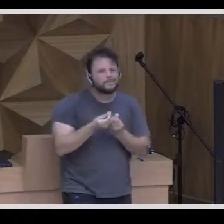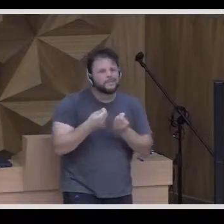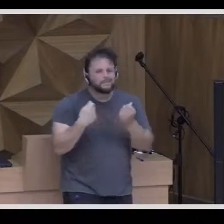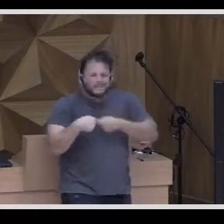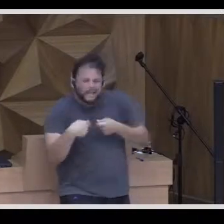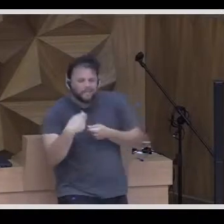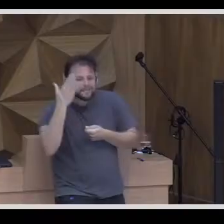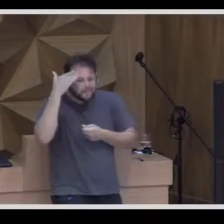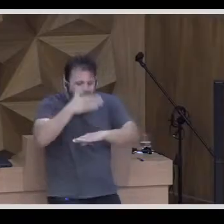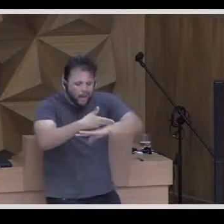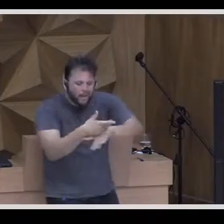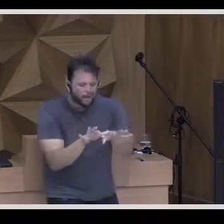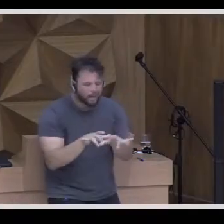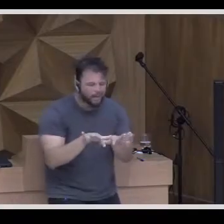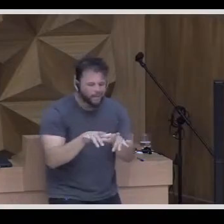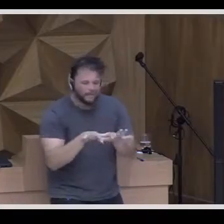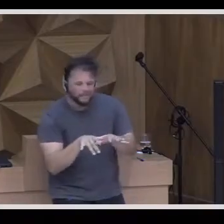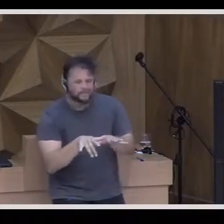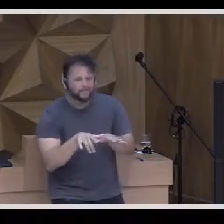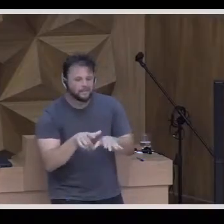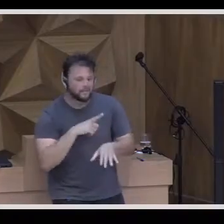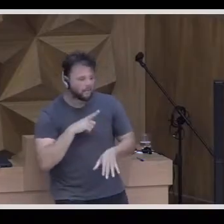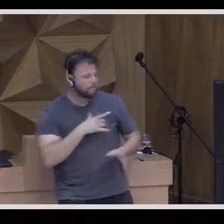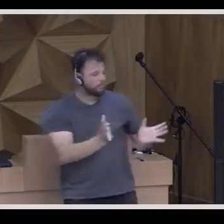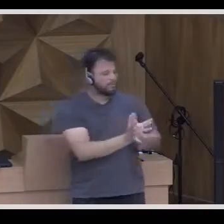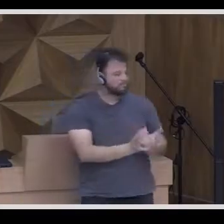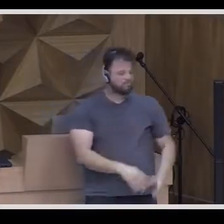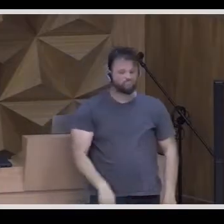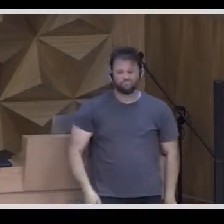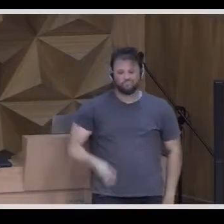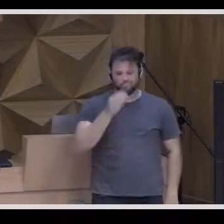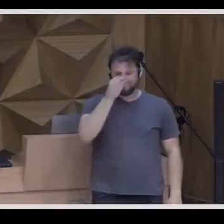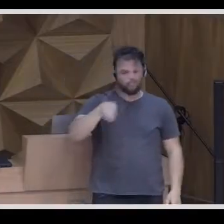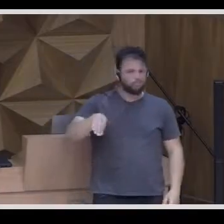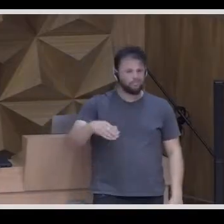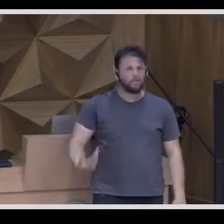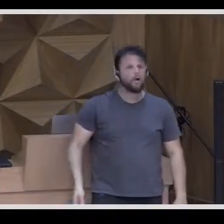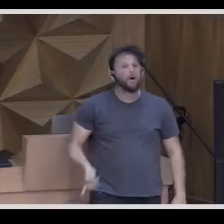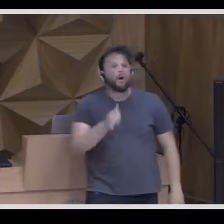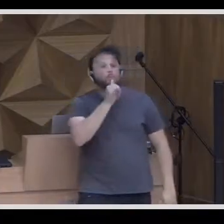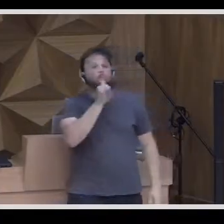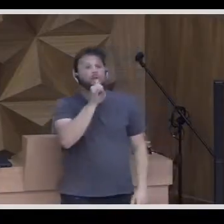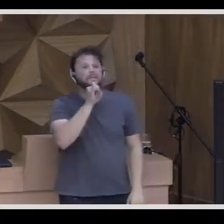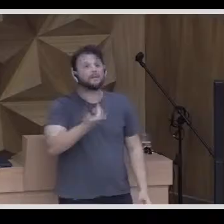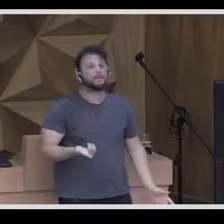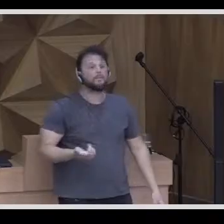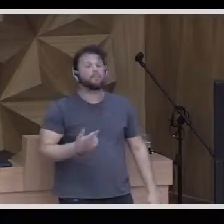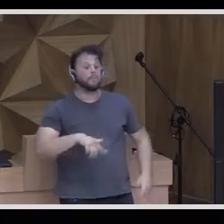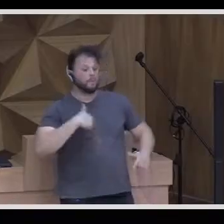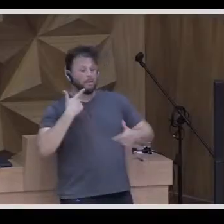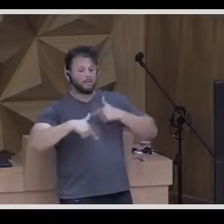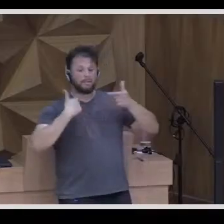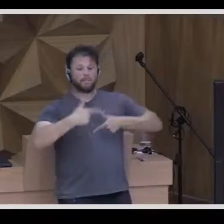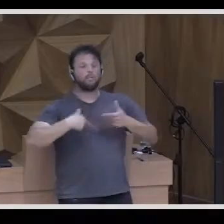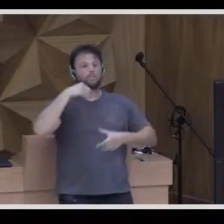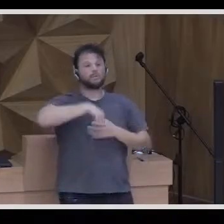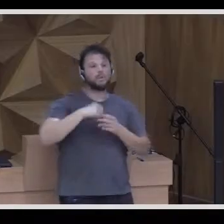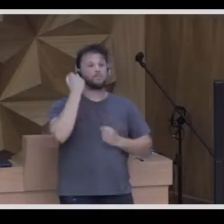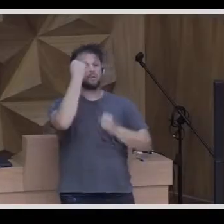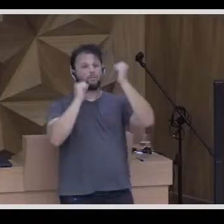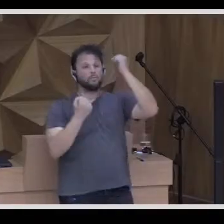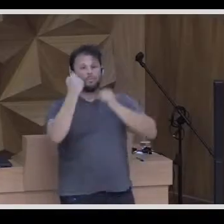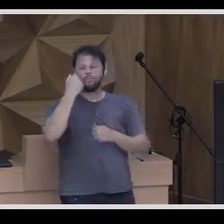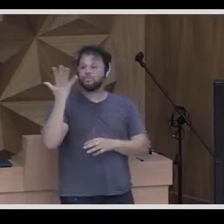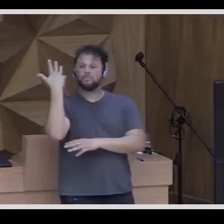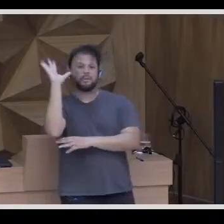our forestry workers, who were quite happily working away in the forest doing their job, and then suddenly some strange women from the university